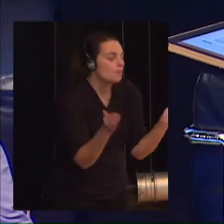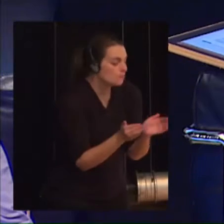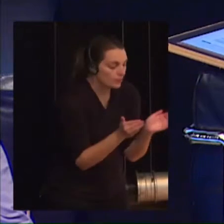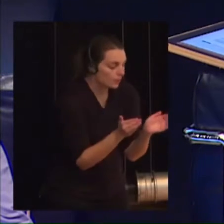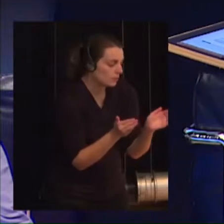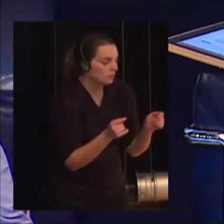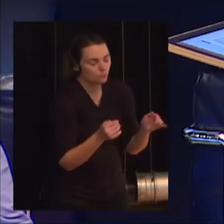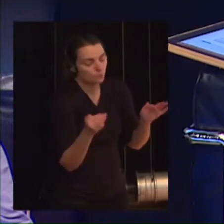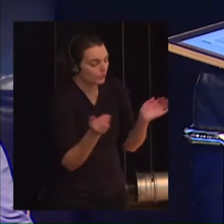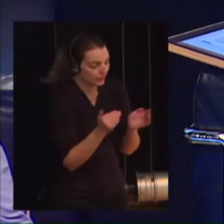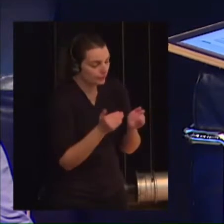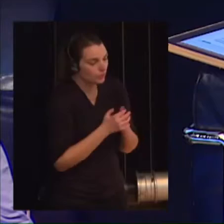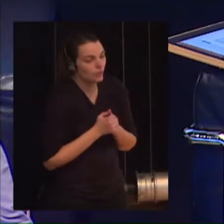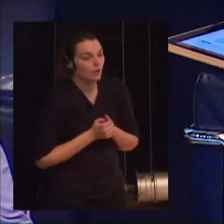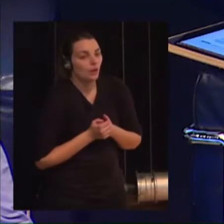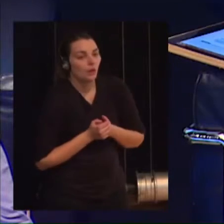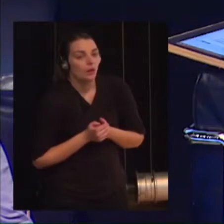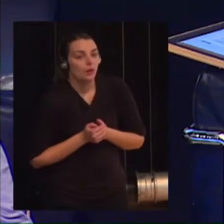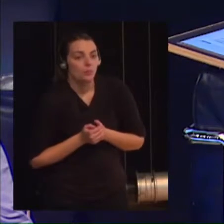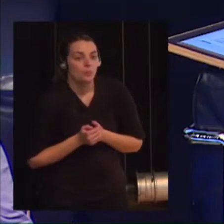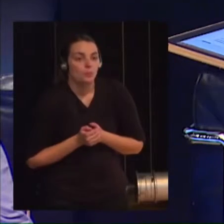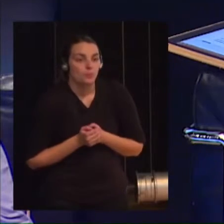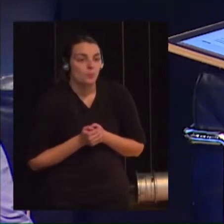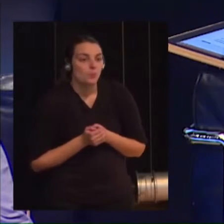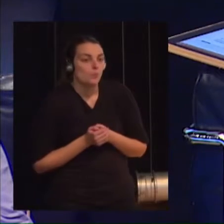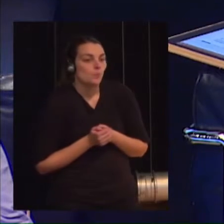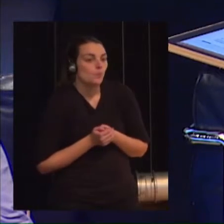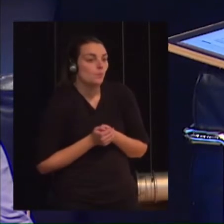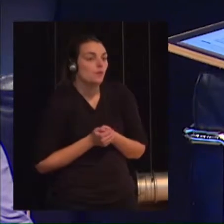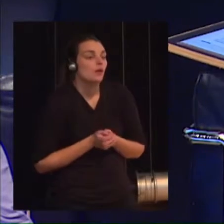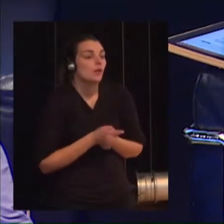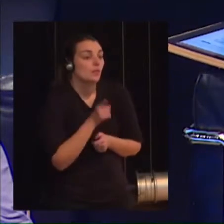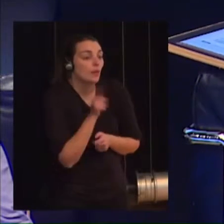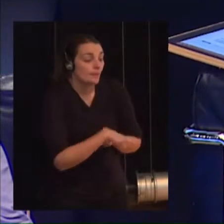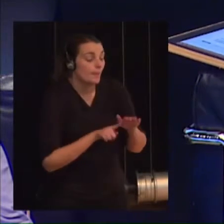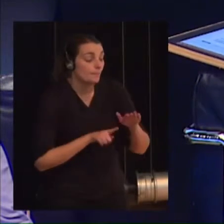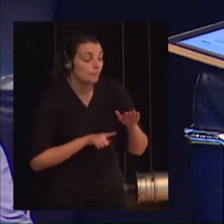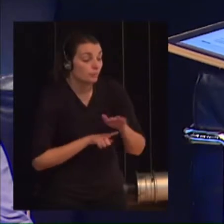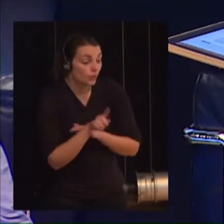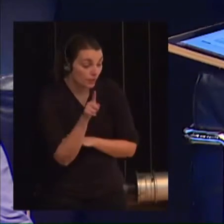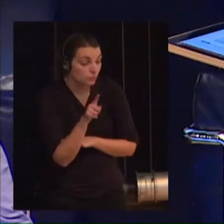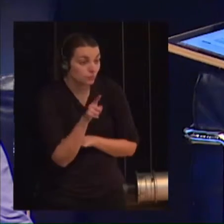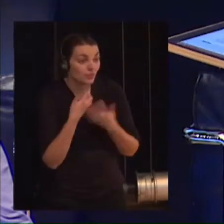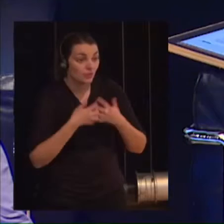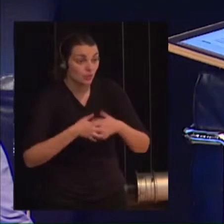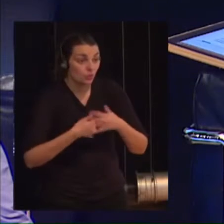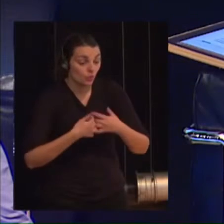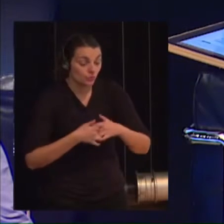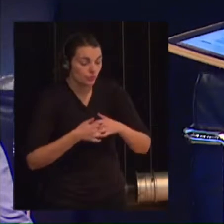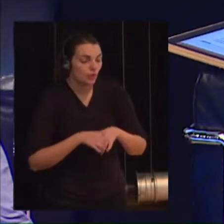And the global development industry, who is $138 billion, who tries to eradicate diseases, who tries to end